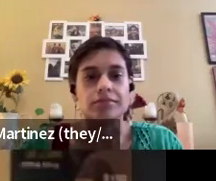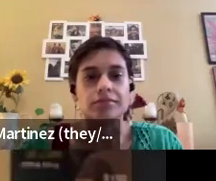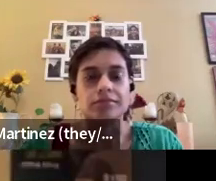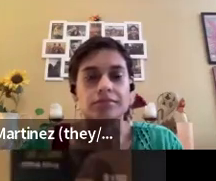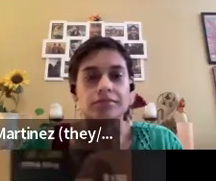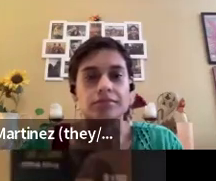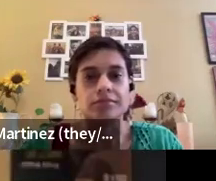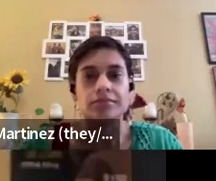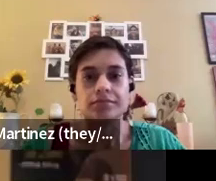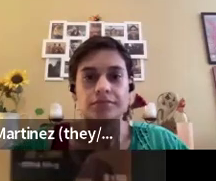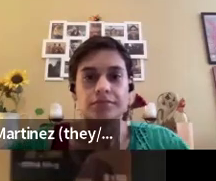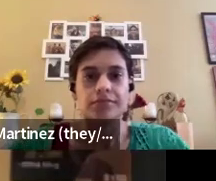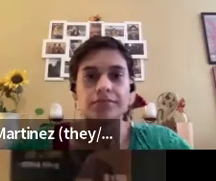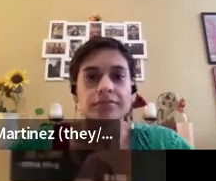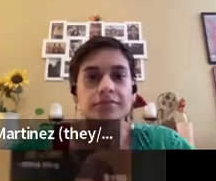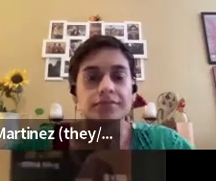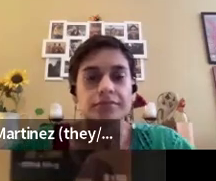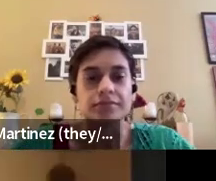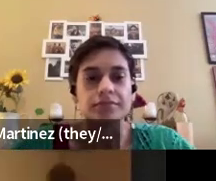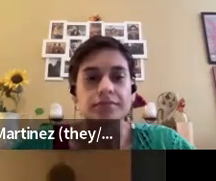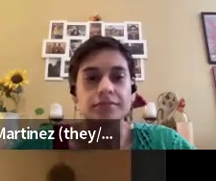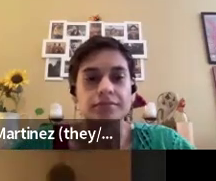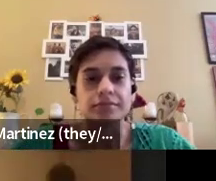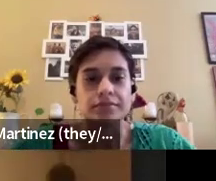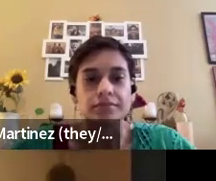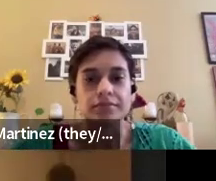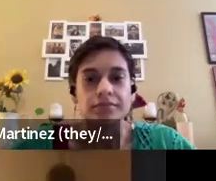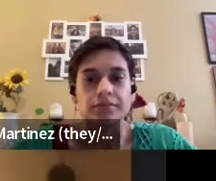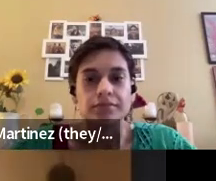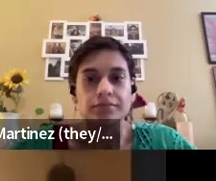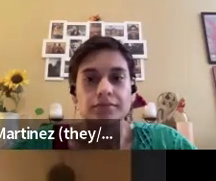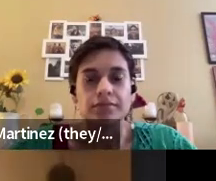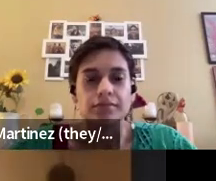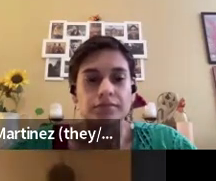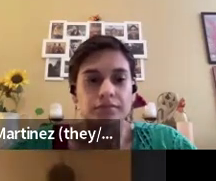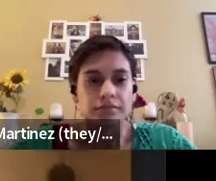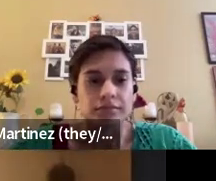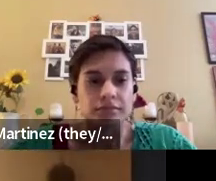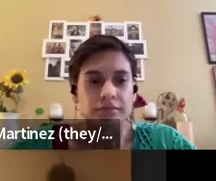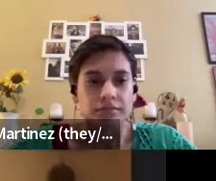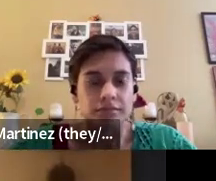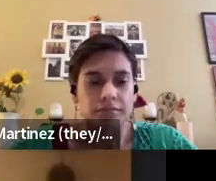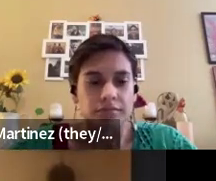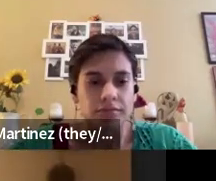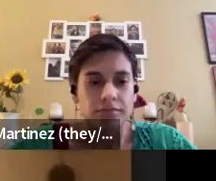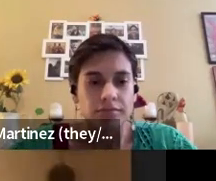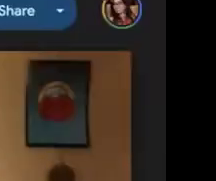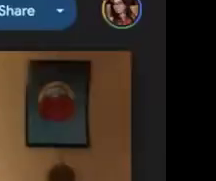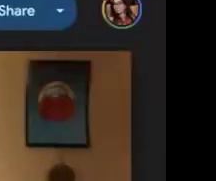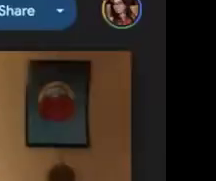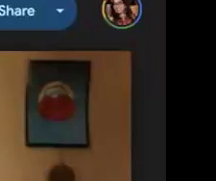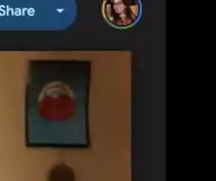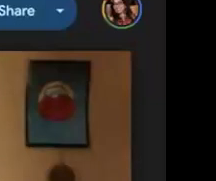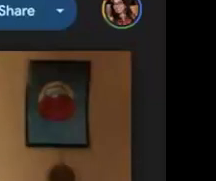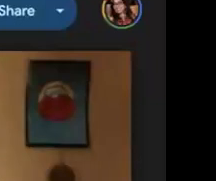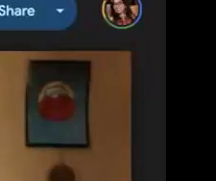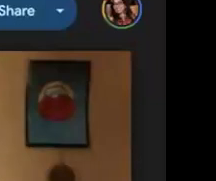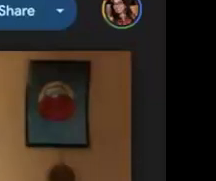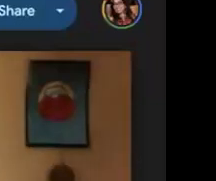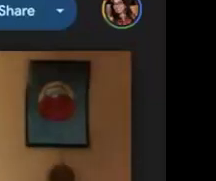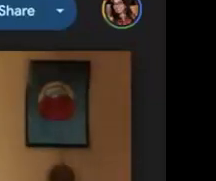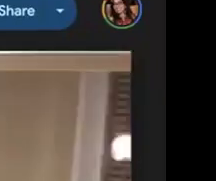anyone talking about being disabled, but how disability was really at the core of the PCP campaign. The folks, the tenants